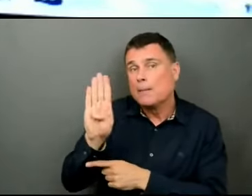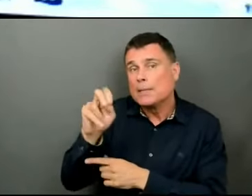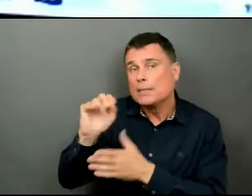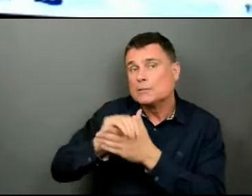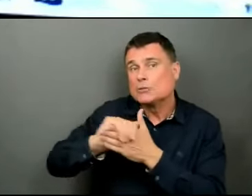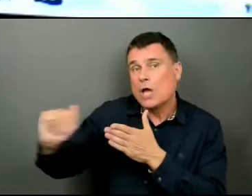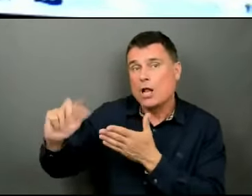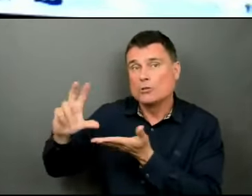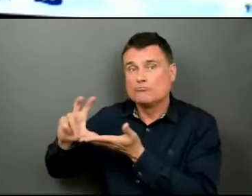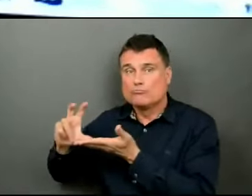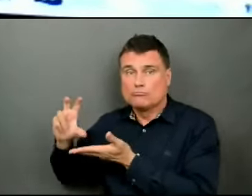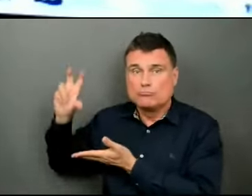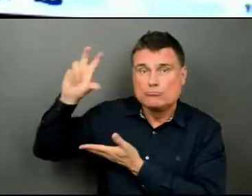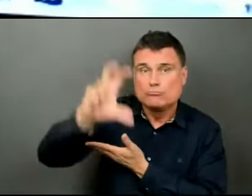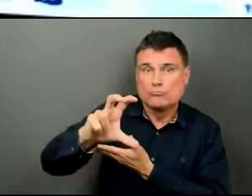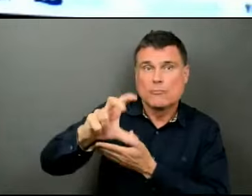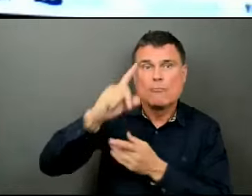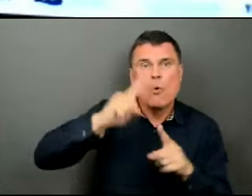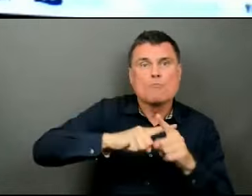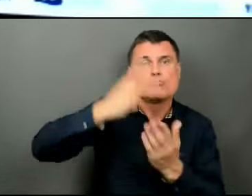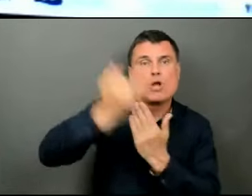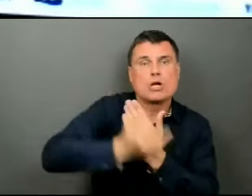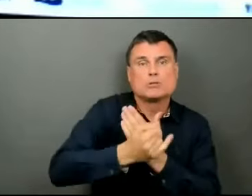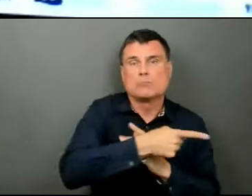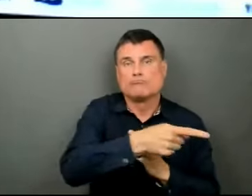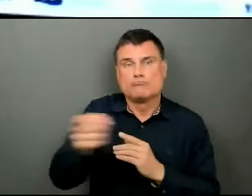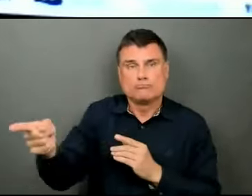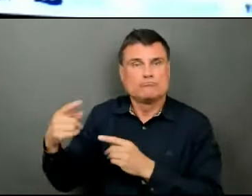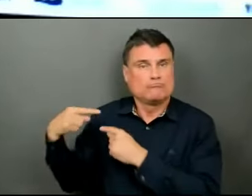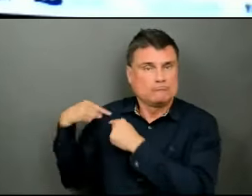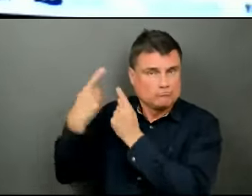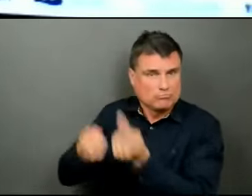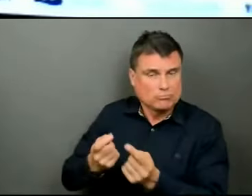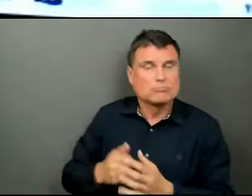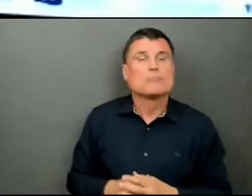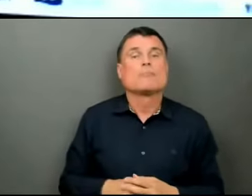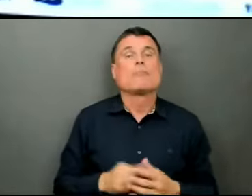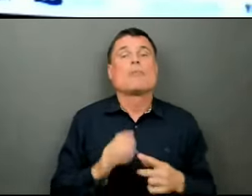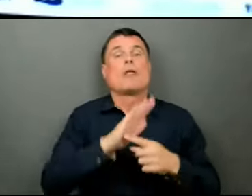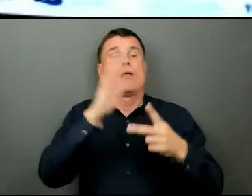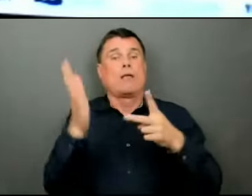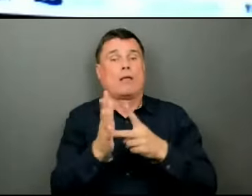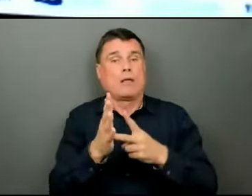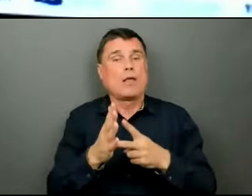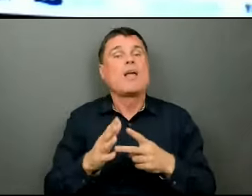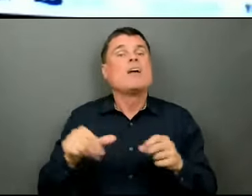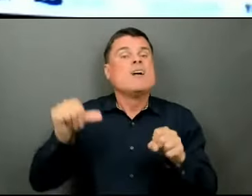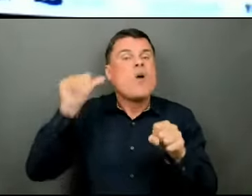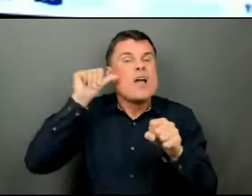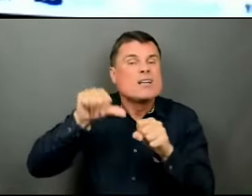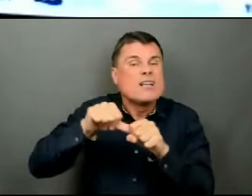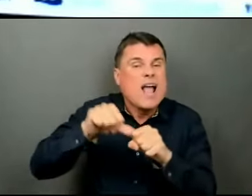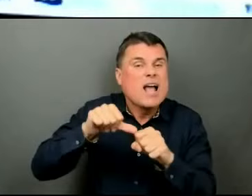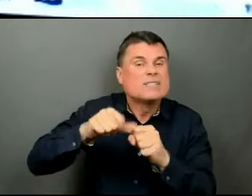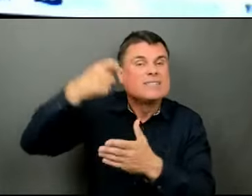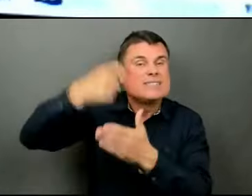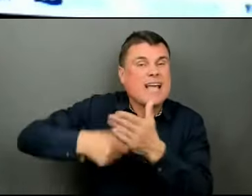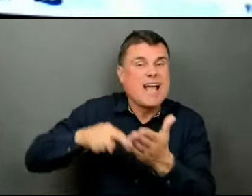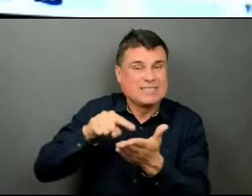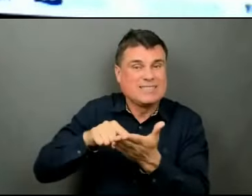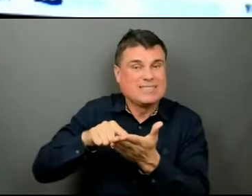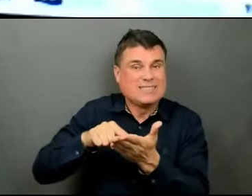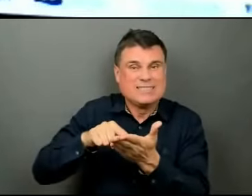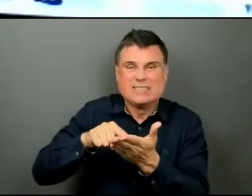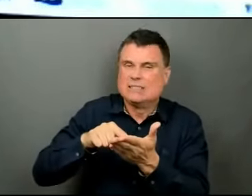pandemic. We also doubled the gas tax fund. Thankfully, we've renamed that because gas and tax is probably the worst branding